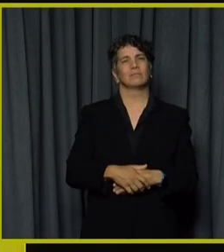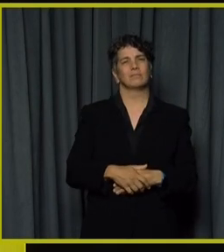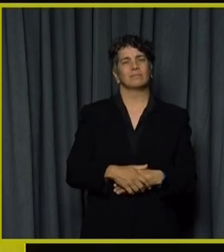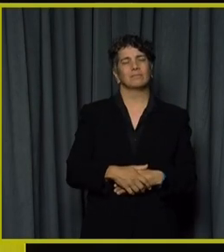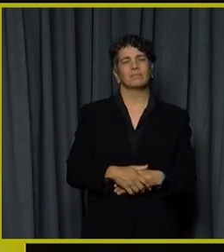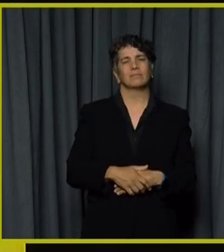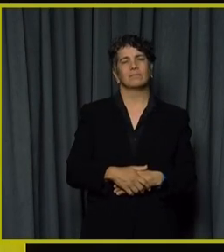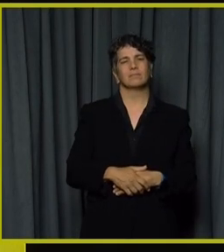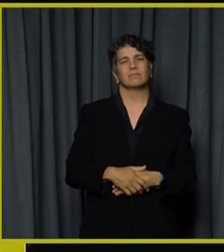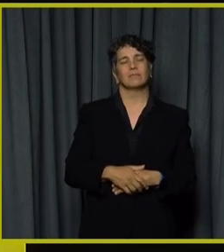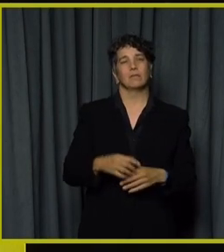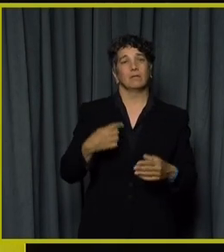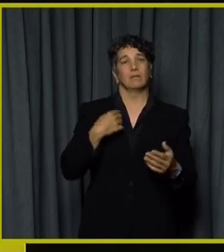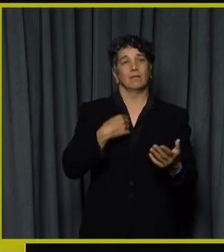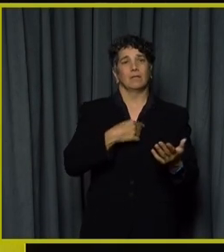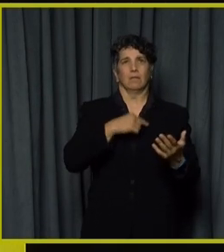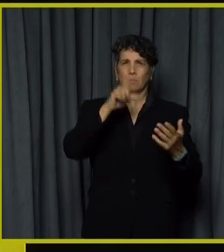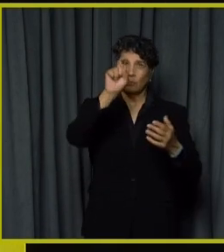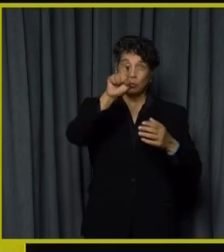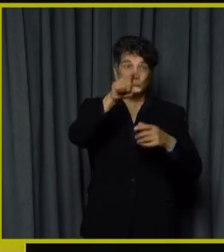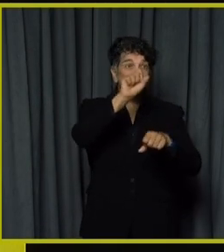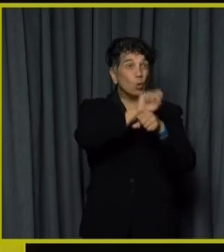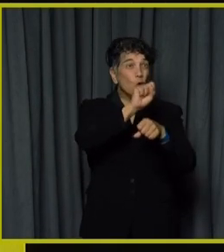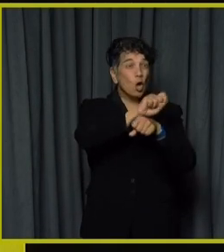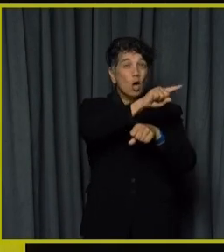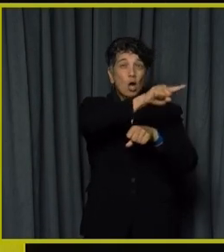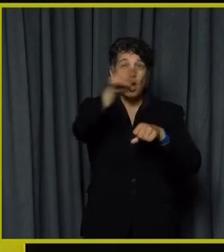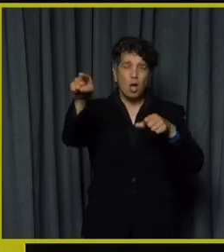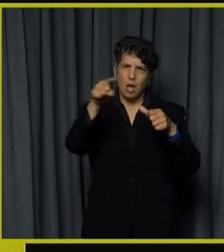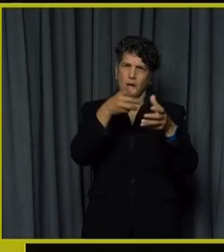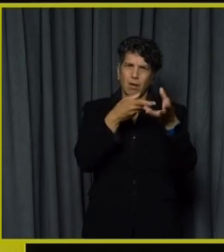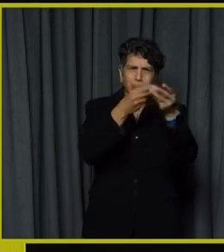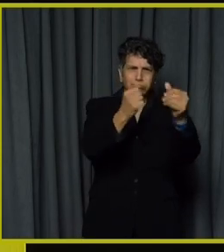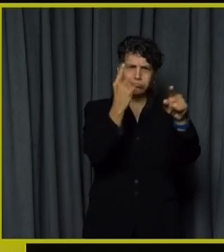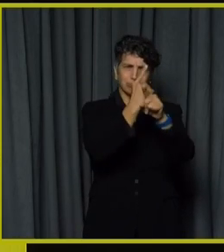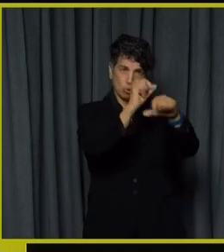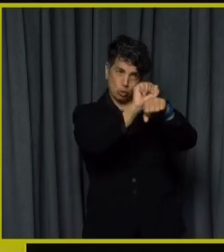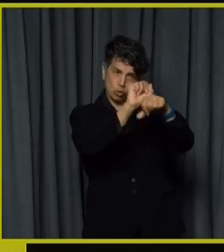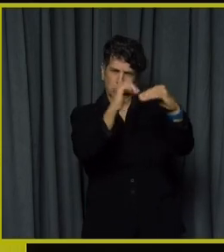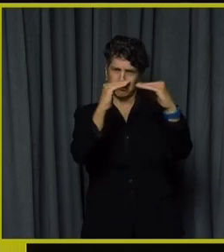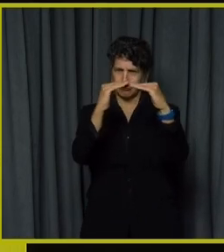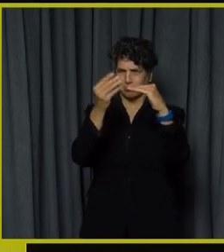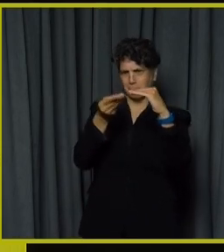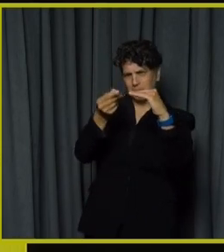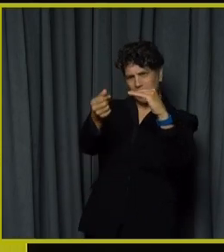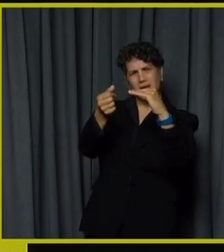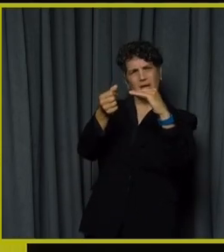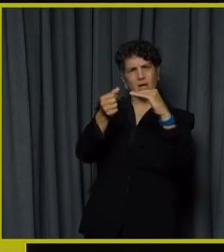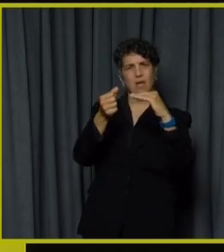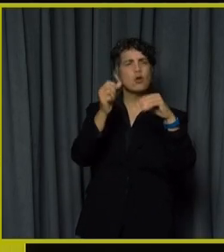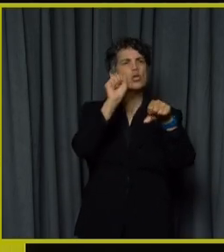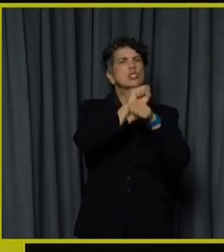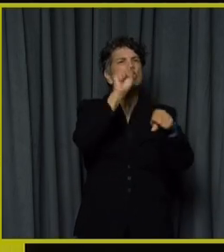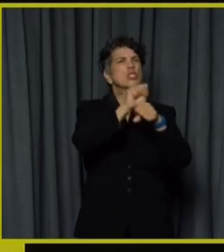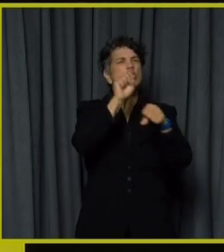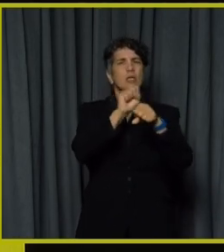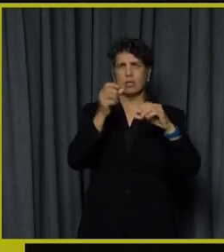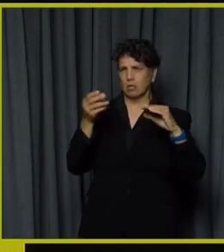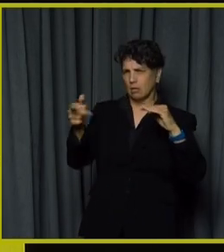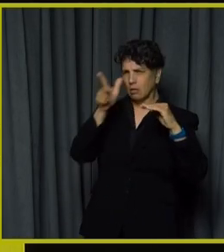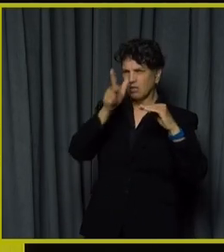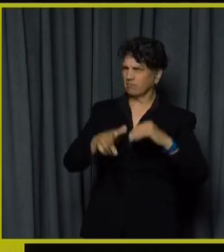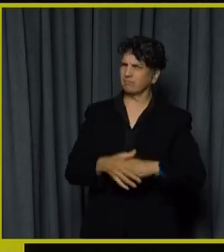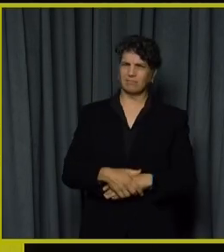deserve. Isaiah demands that we stop passing laws that deprive the poor of their